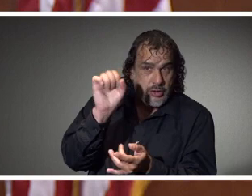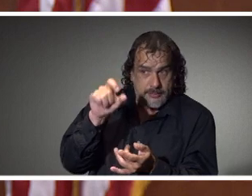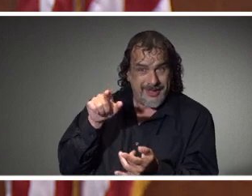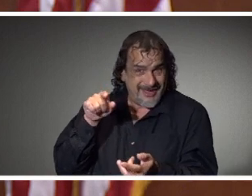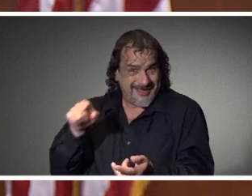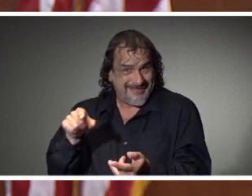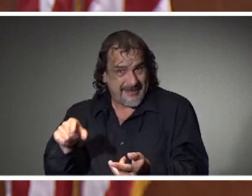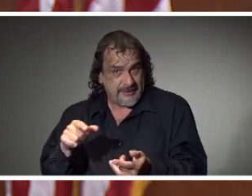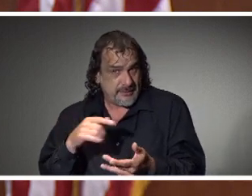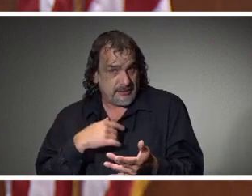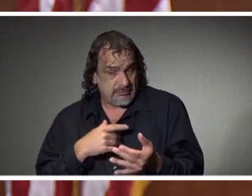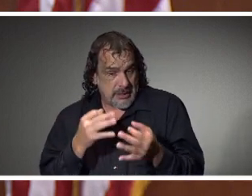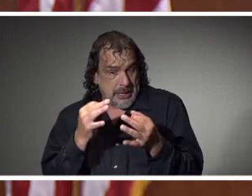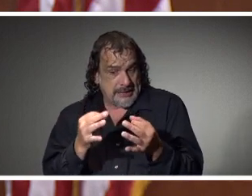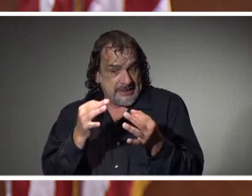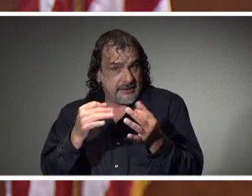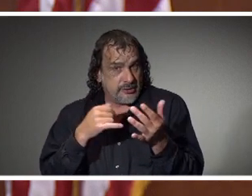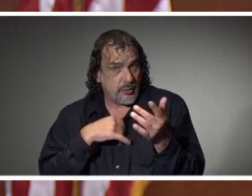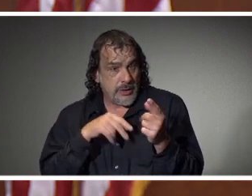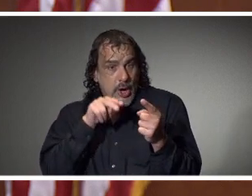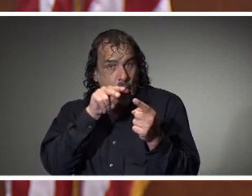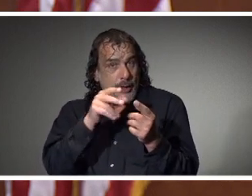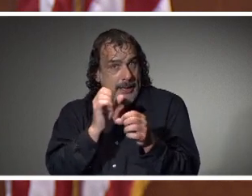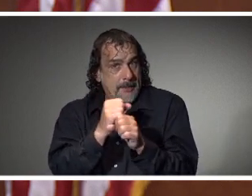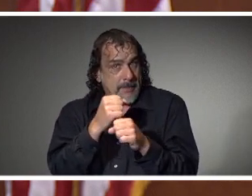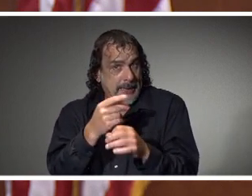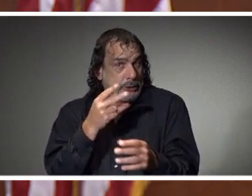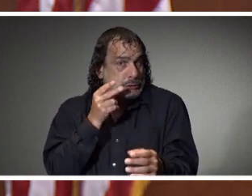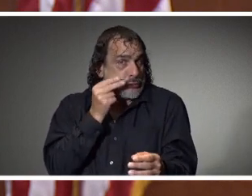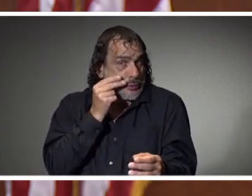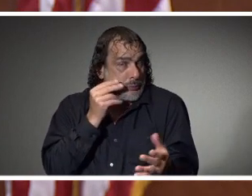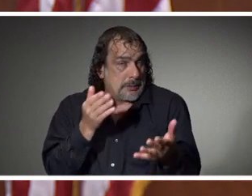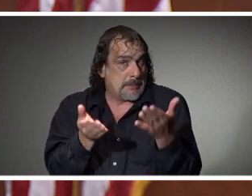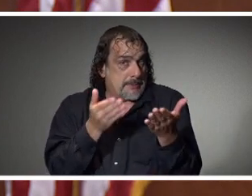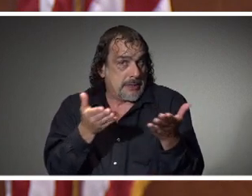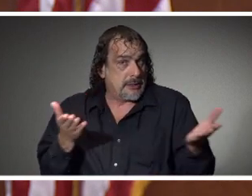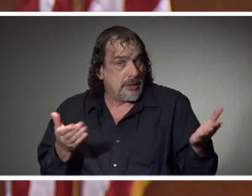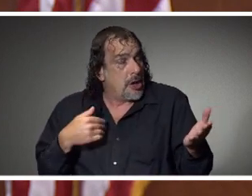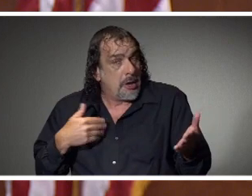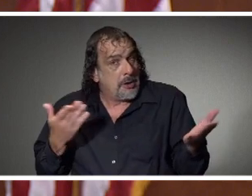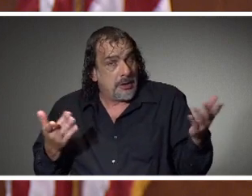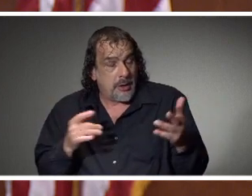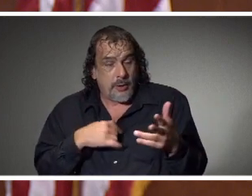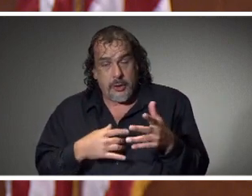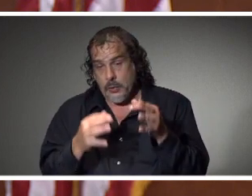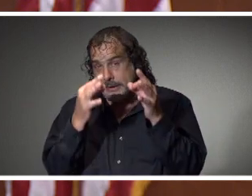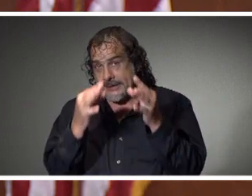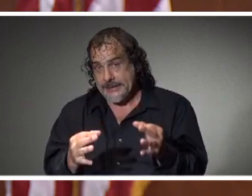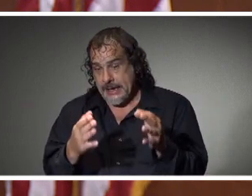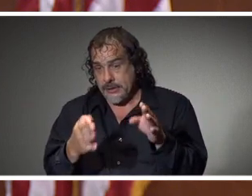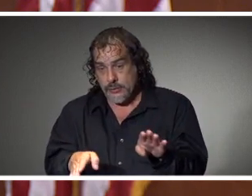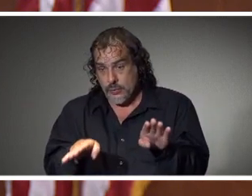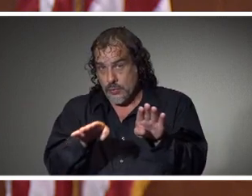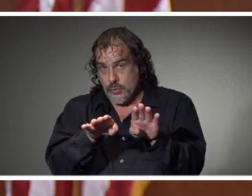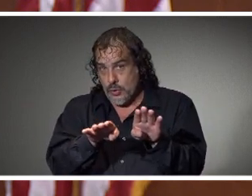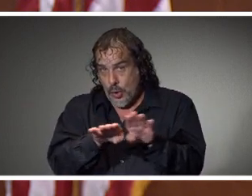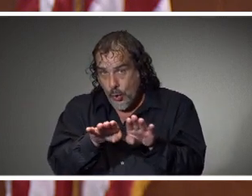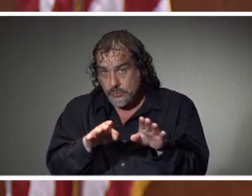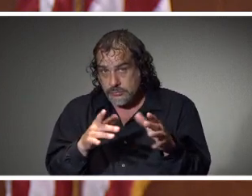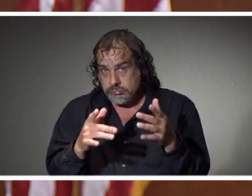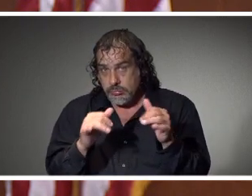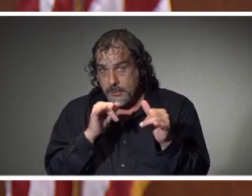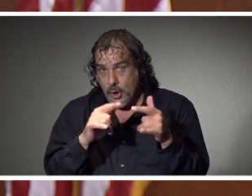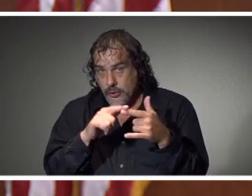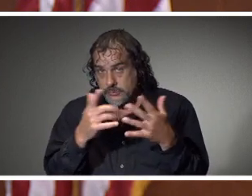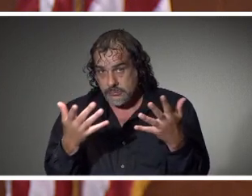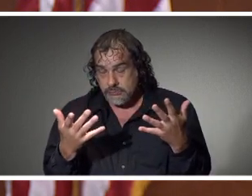area that we are looking at very closely. But whether we choose to put additional measures on for those